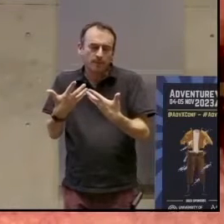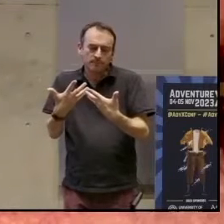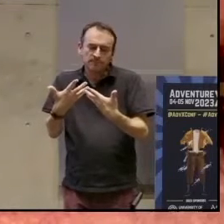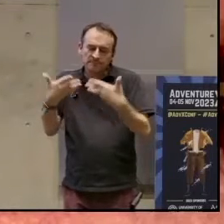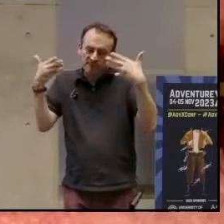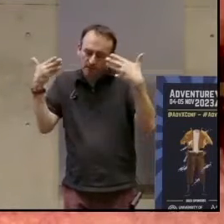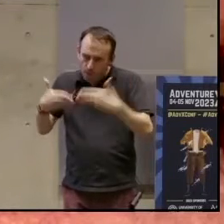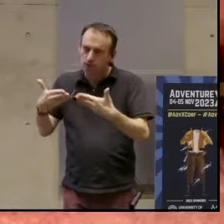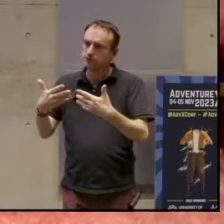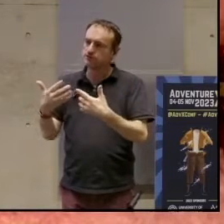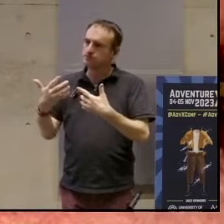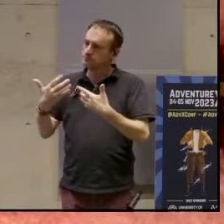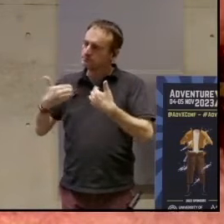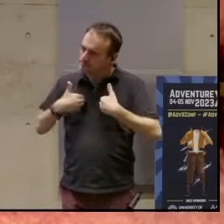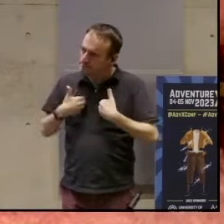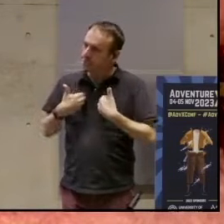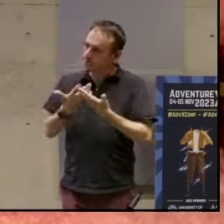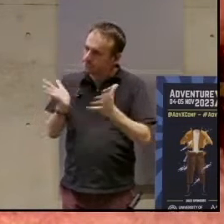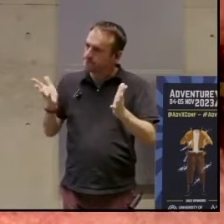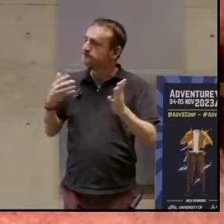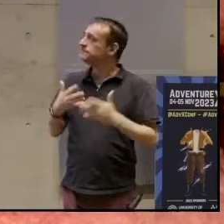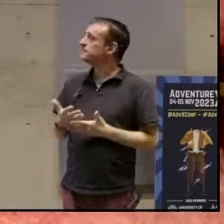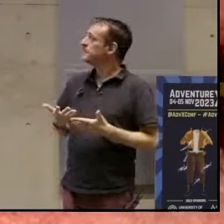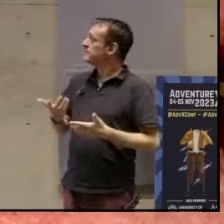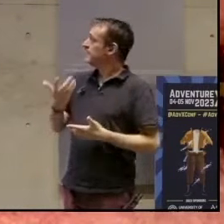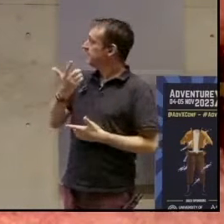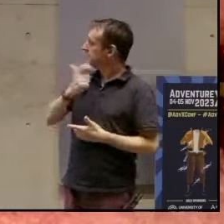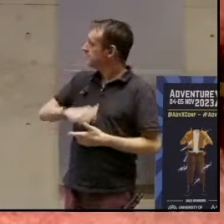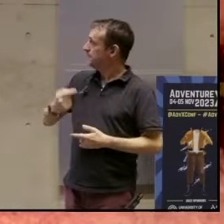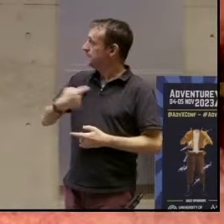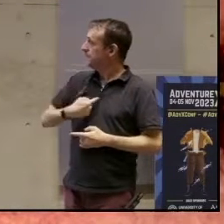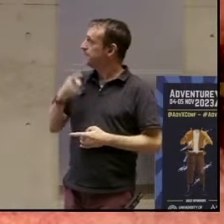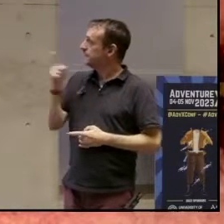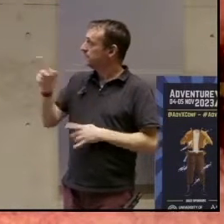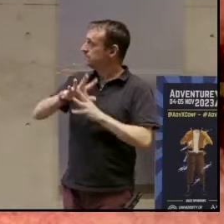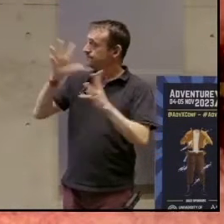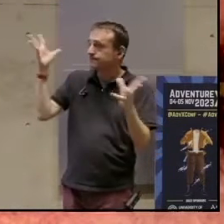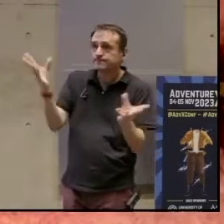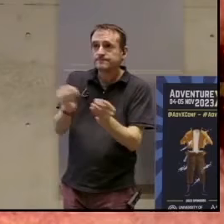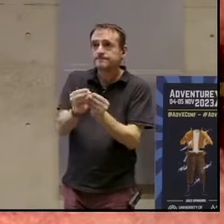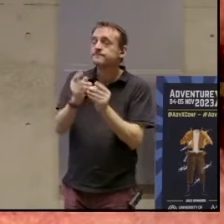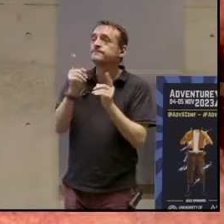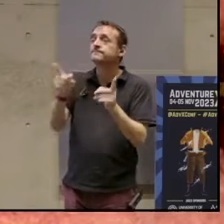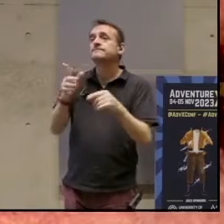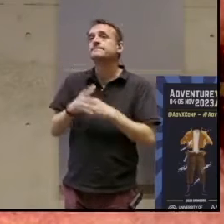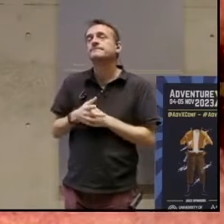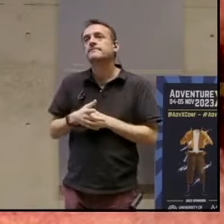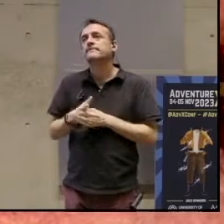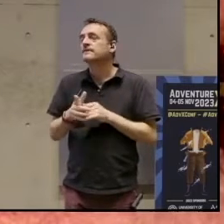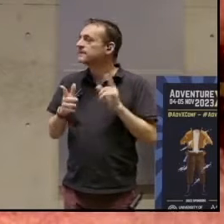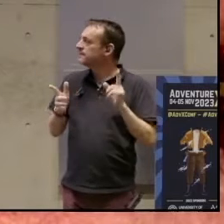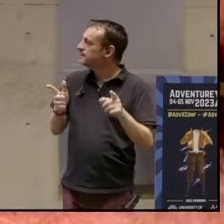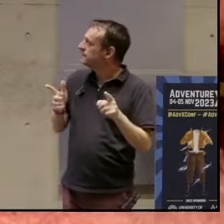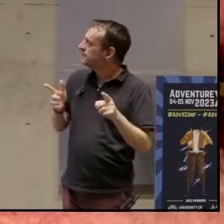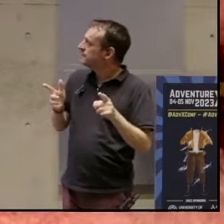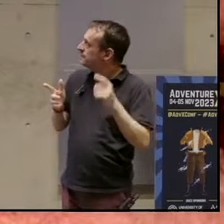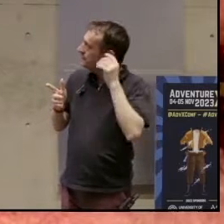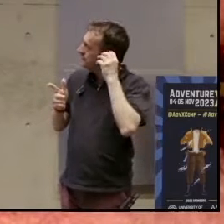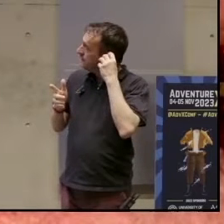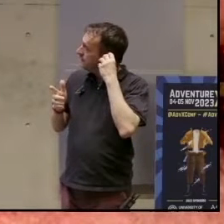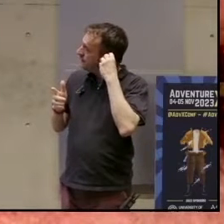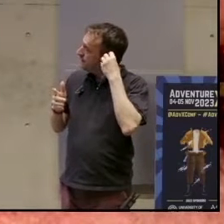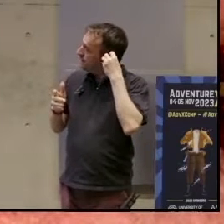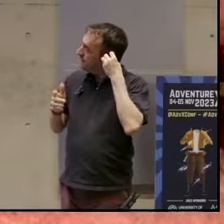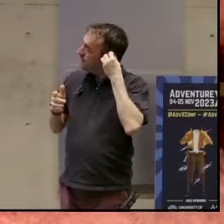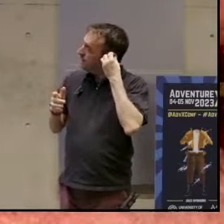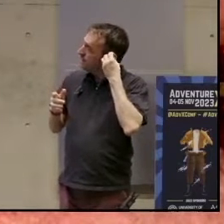right, so here's me, okay? It is in a nutshell. I believe, like Tabitha Jackson does, that narrative informs culture